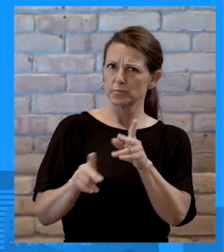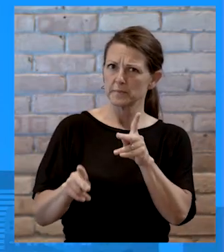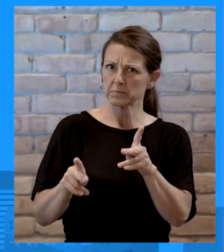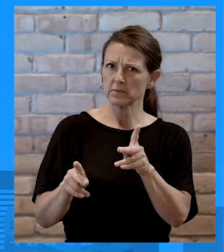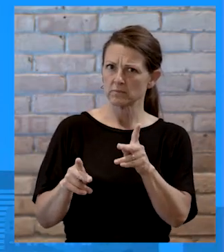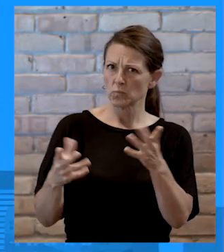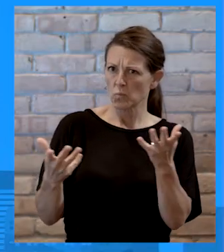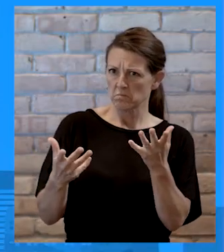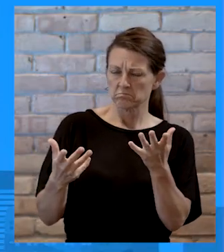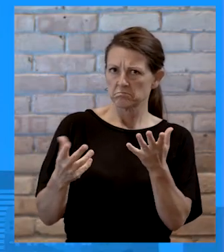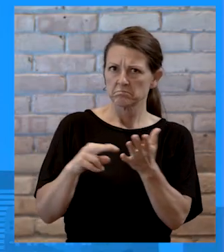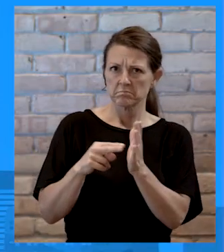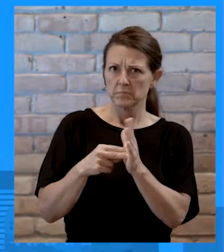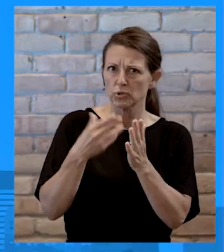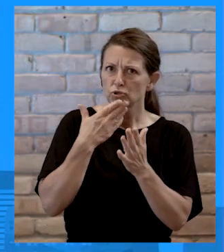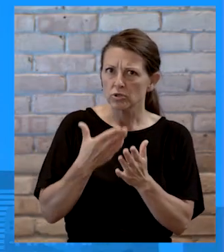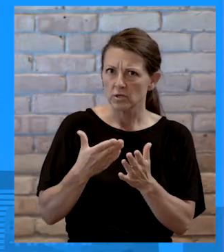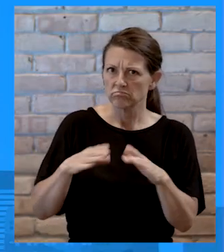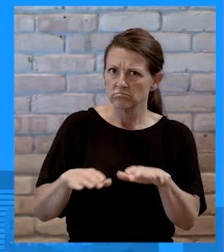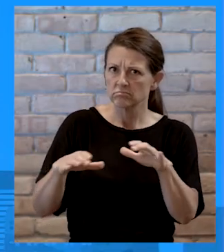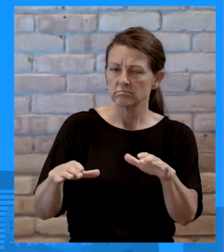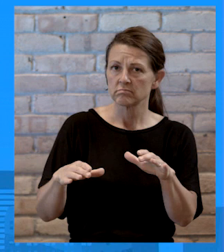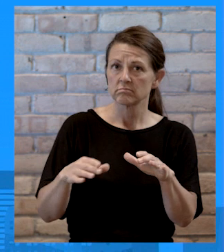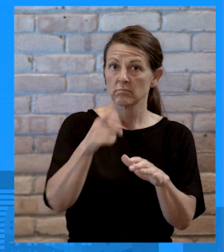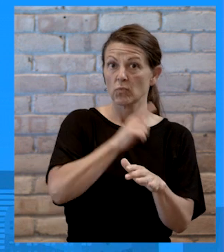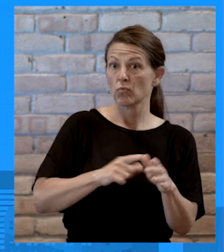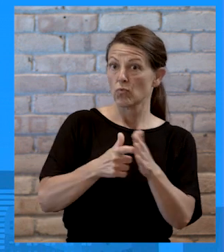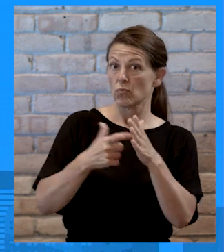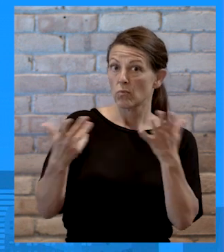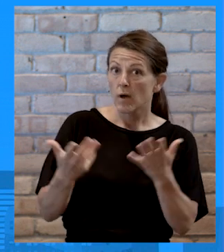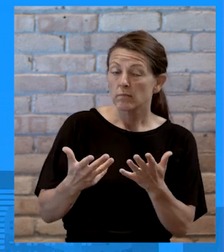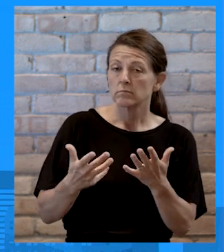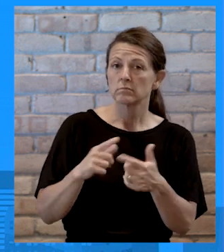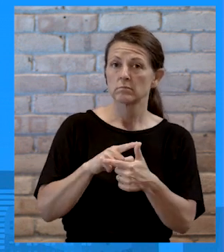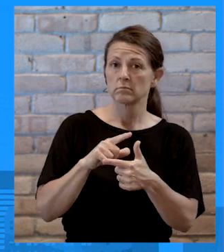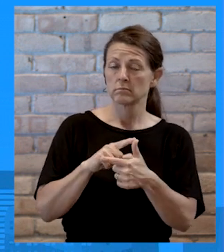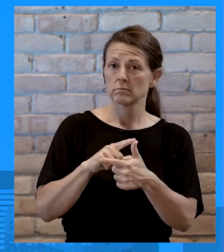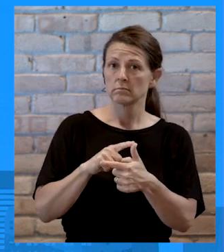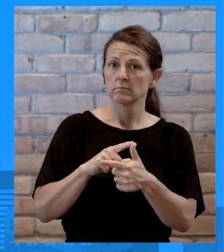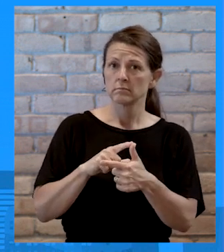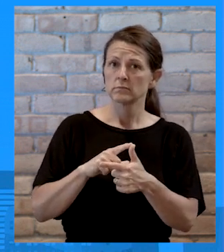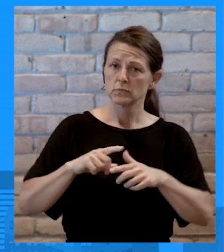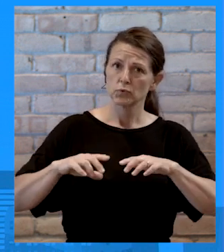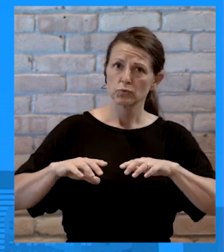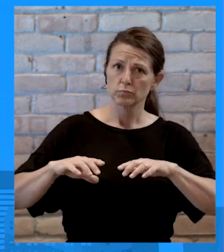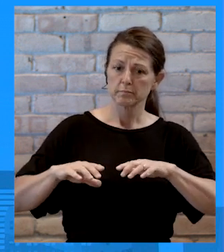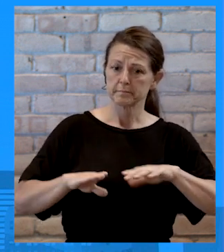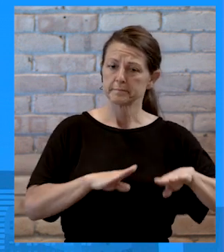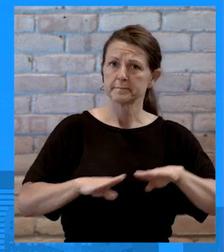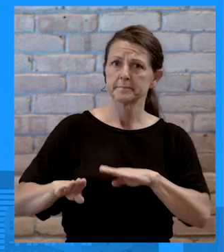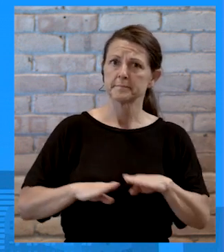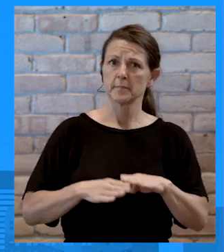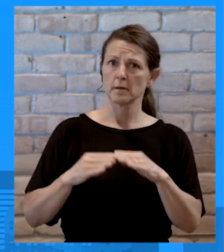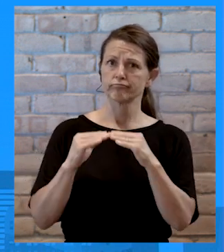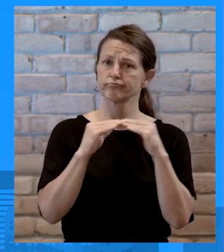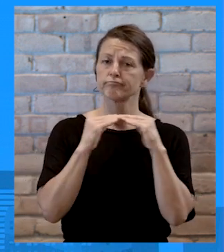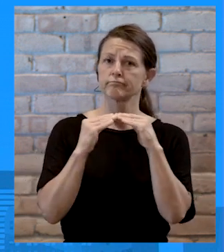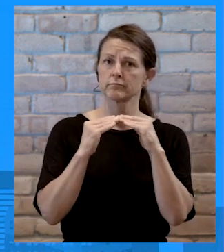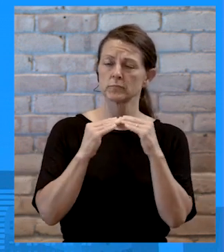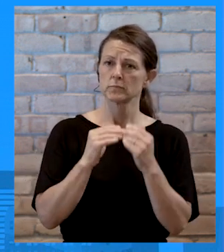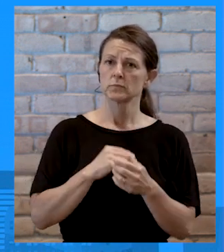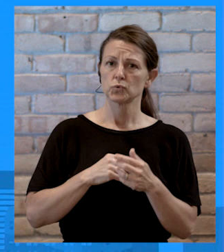is good, and what does the Lord require of you? To act justly, and to love